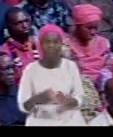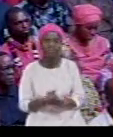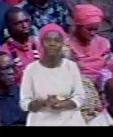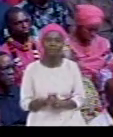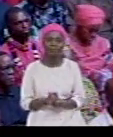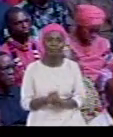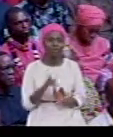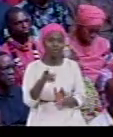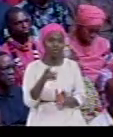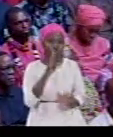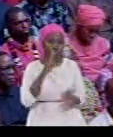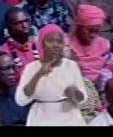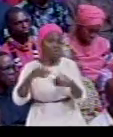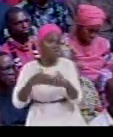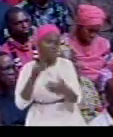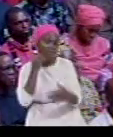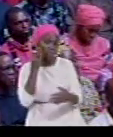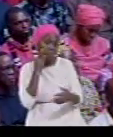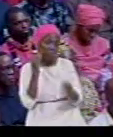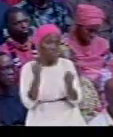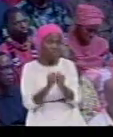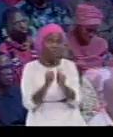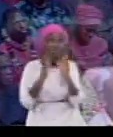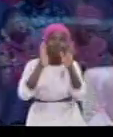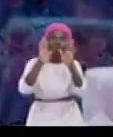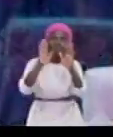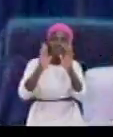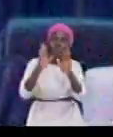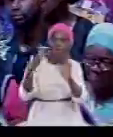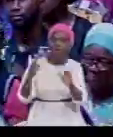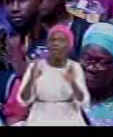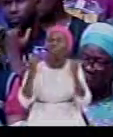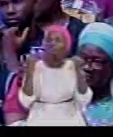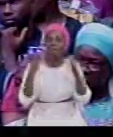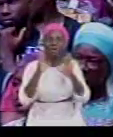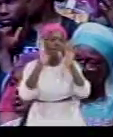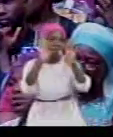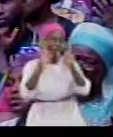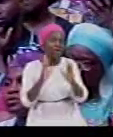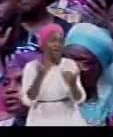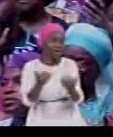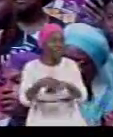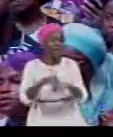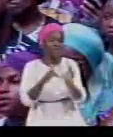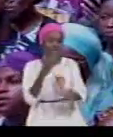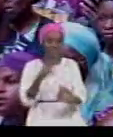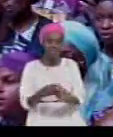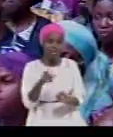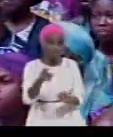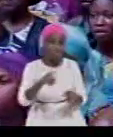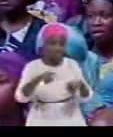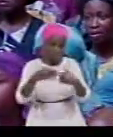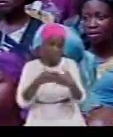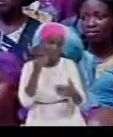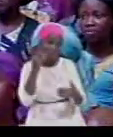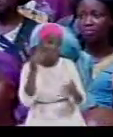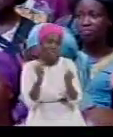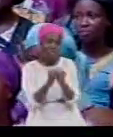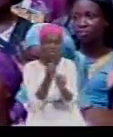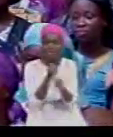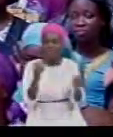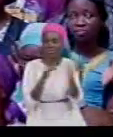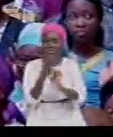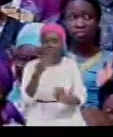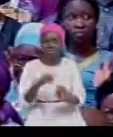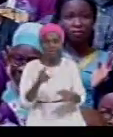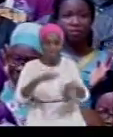going home with wonder of wonders tonight. You are going home with salvation, going home